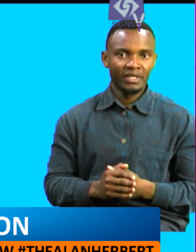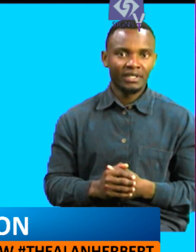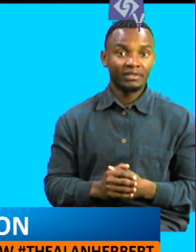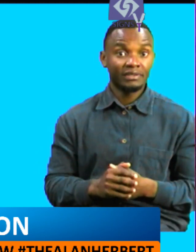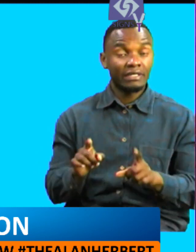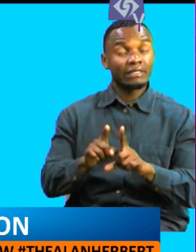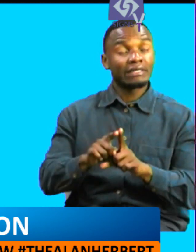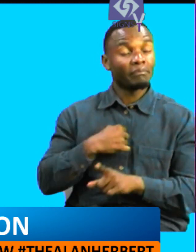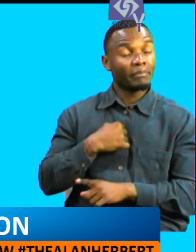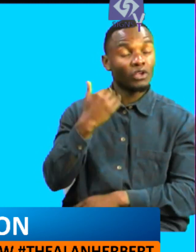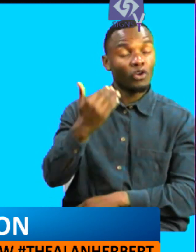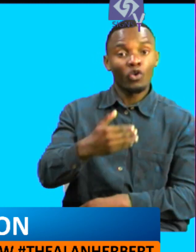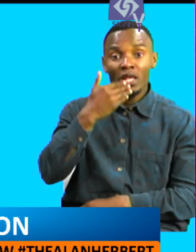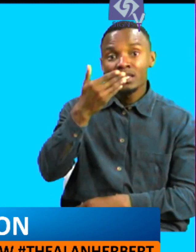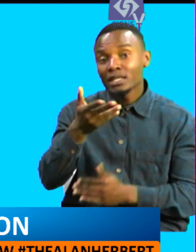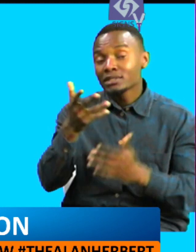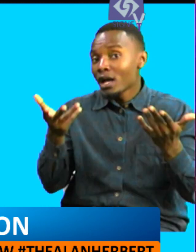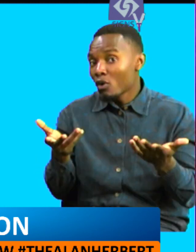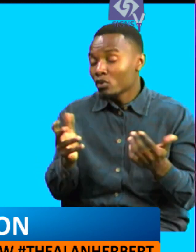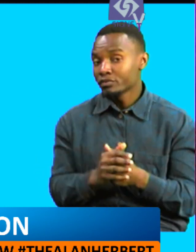this question I always answer that